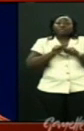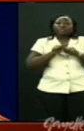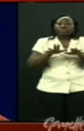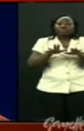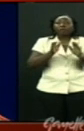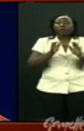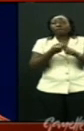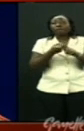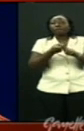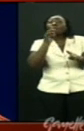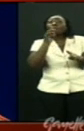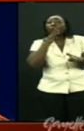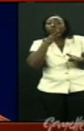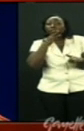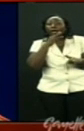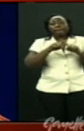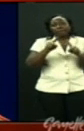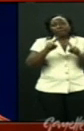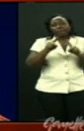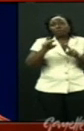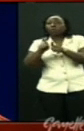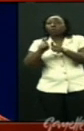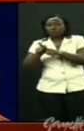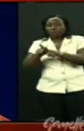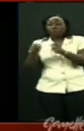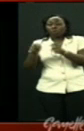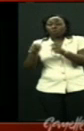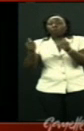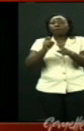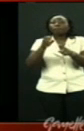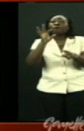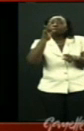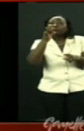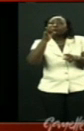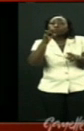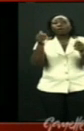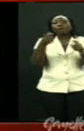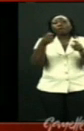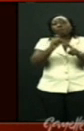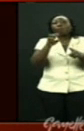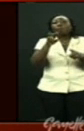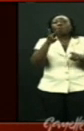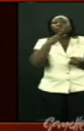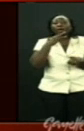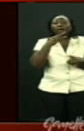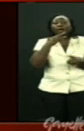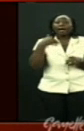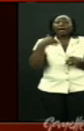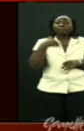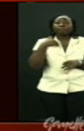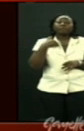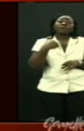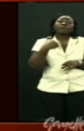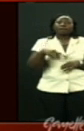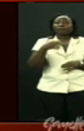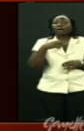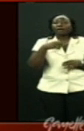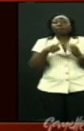food that has been in contact with contaminated water. It causes serious diarrhea and vomiting, leading to